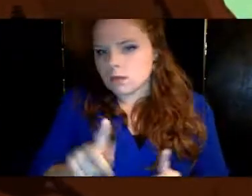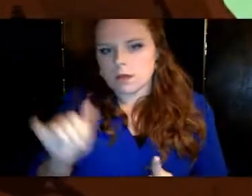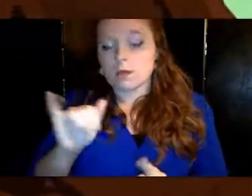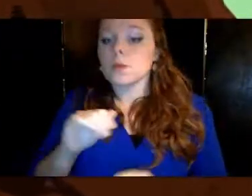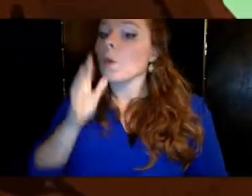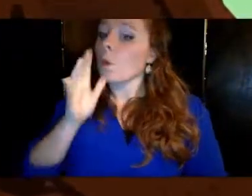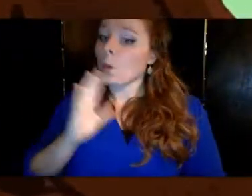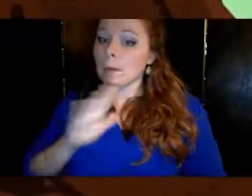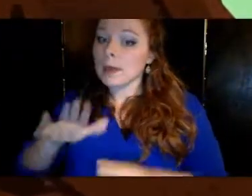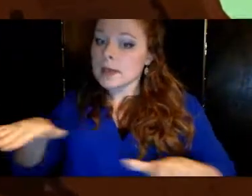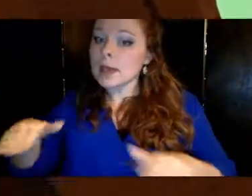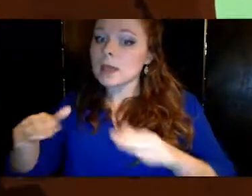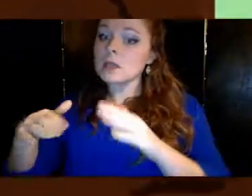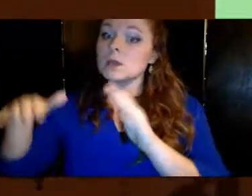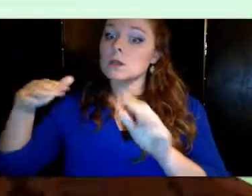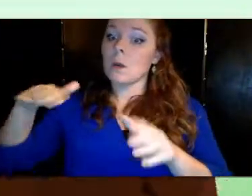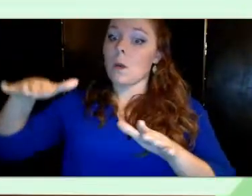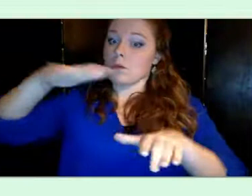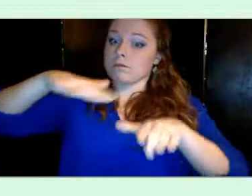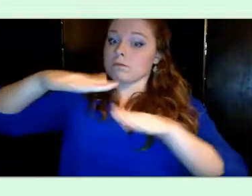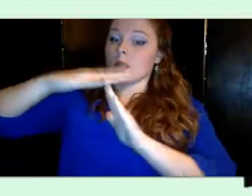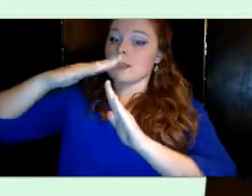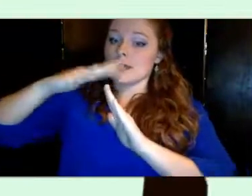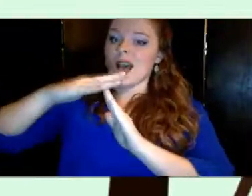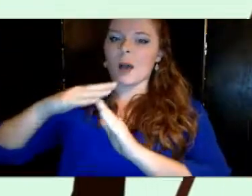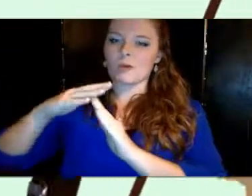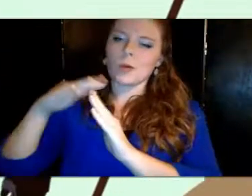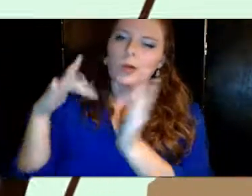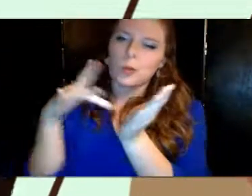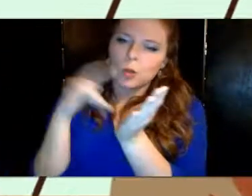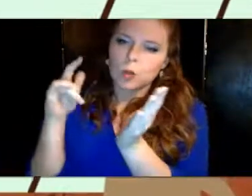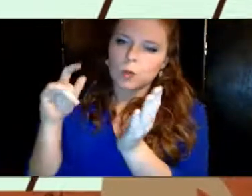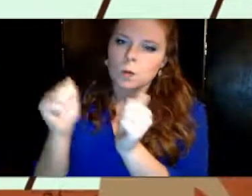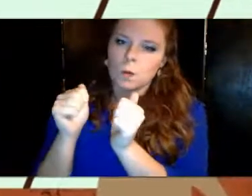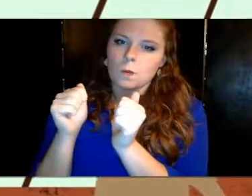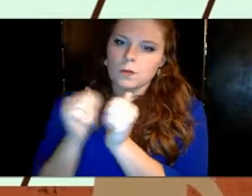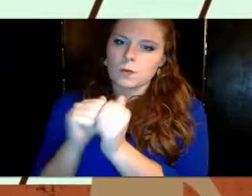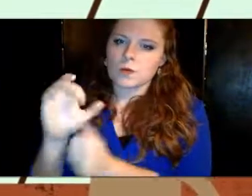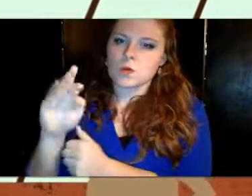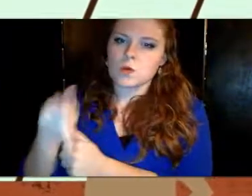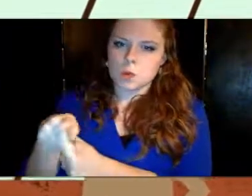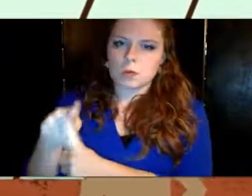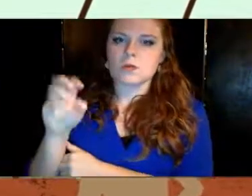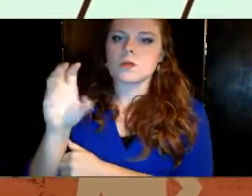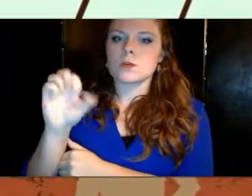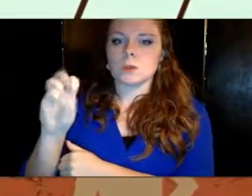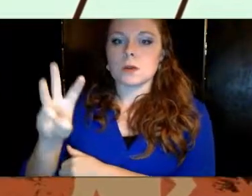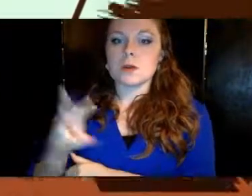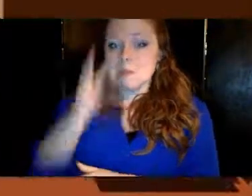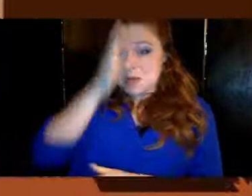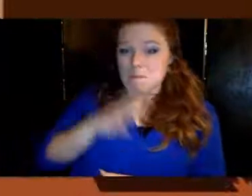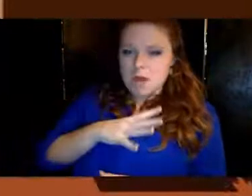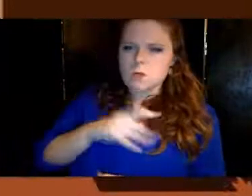above deck and abused by the crew, while the men were made to perform dances in order to keep them exercised and